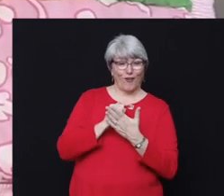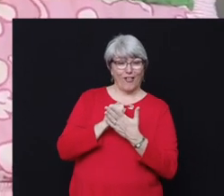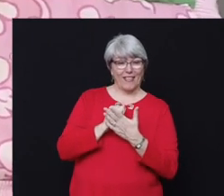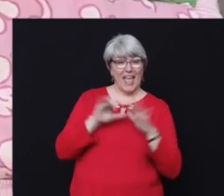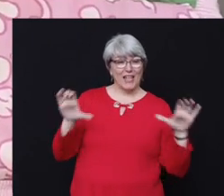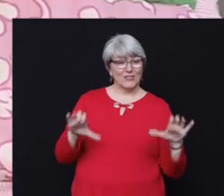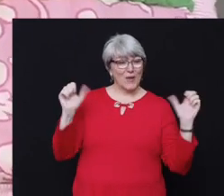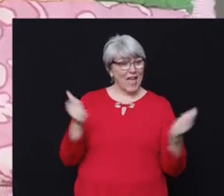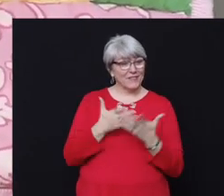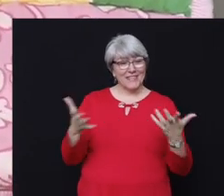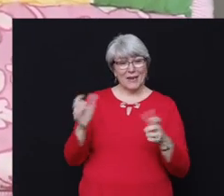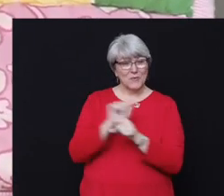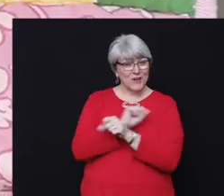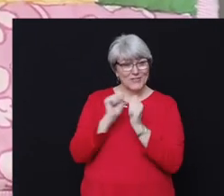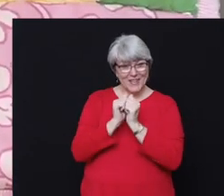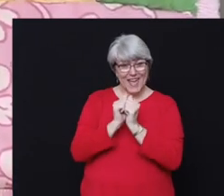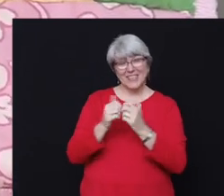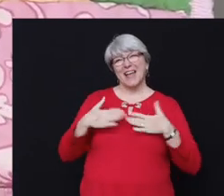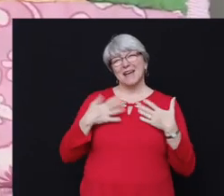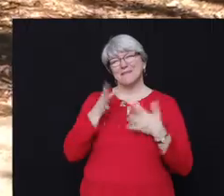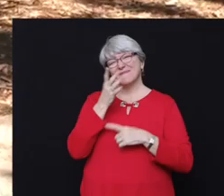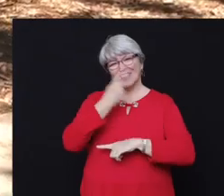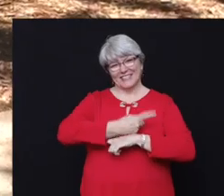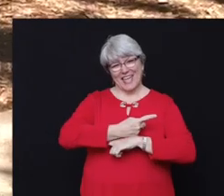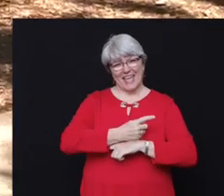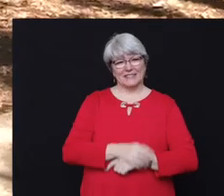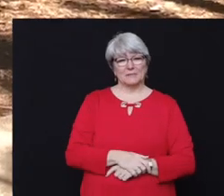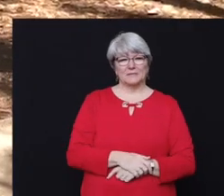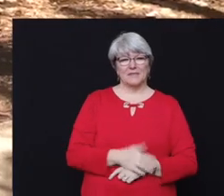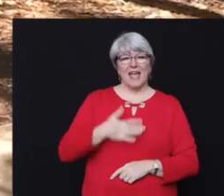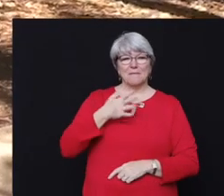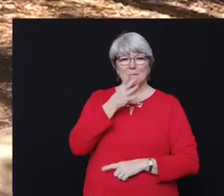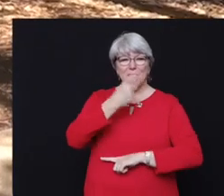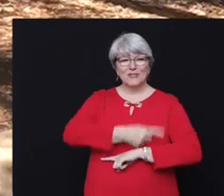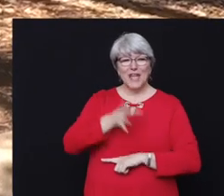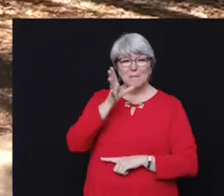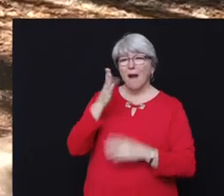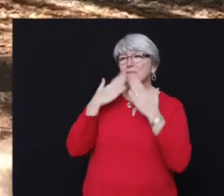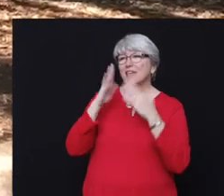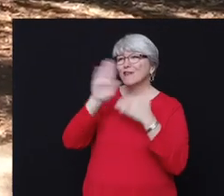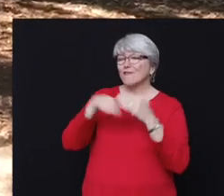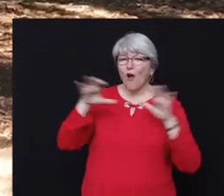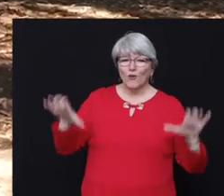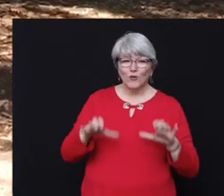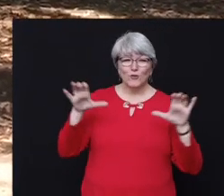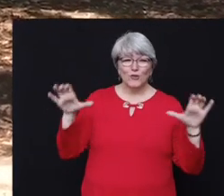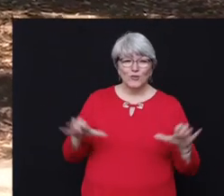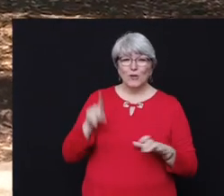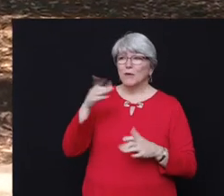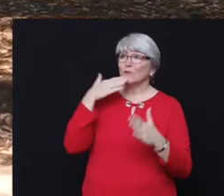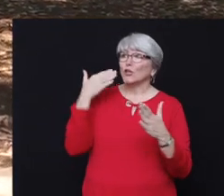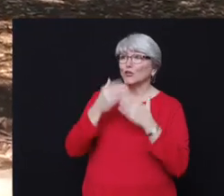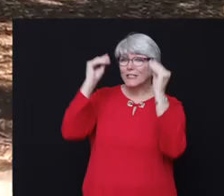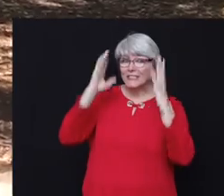do everything together. Happy Mother's Day. Happy Mother's Day, Mom. Thanks for all you do and being a really good